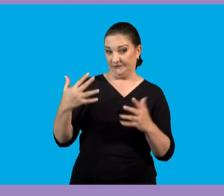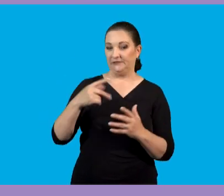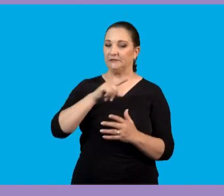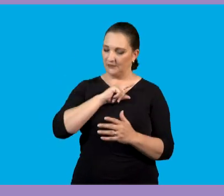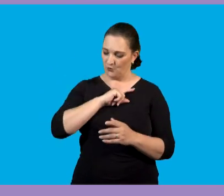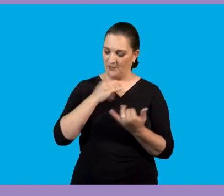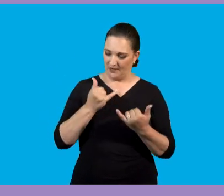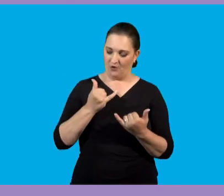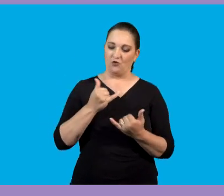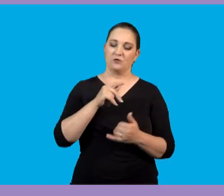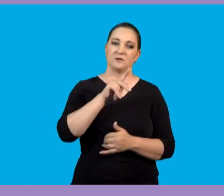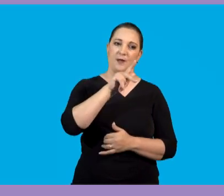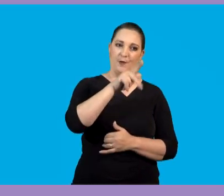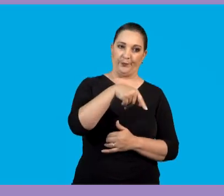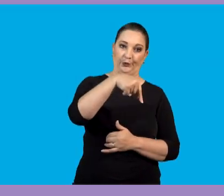PR.